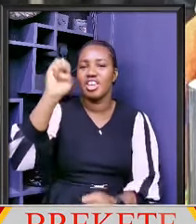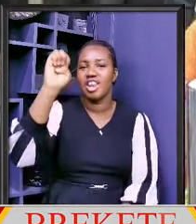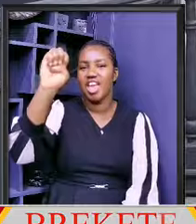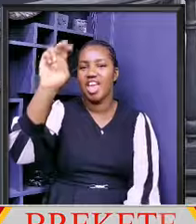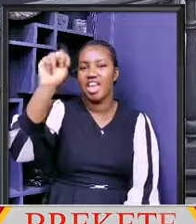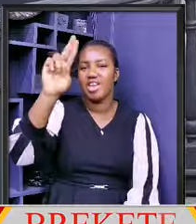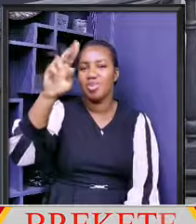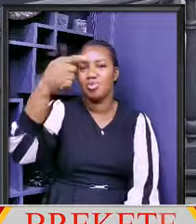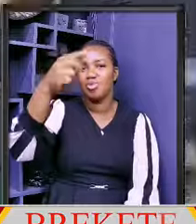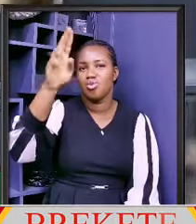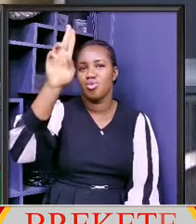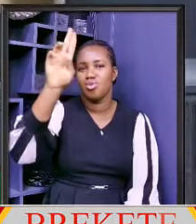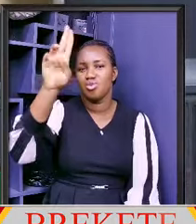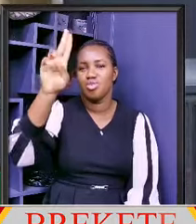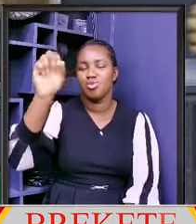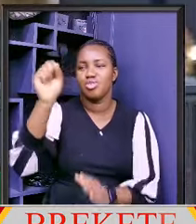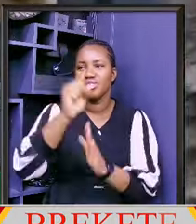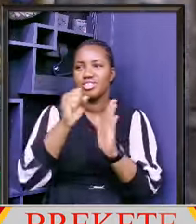Igwe!